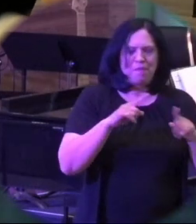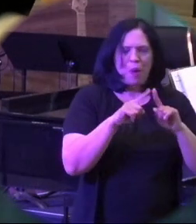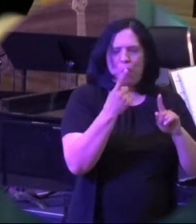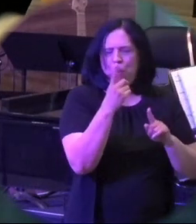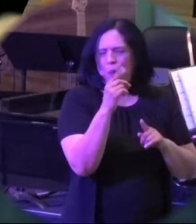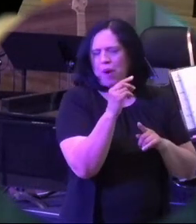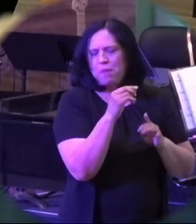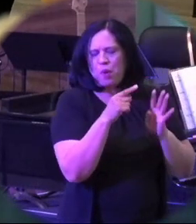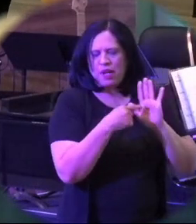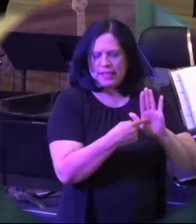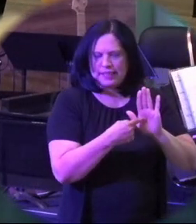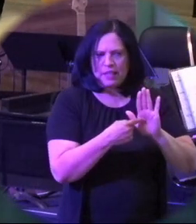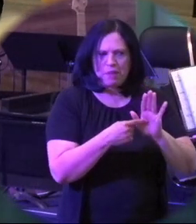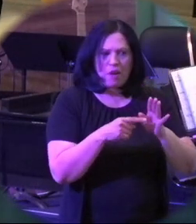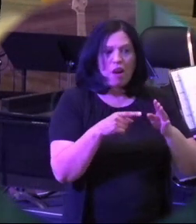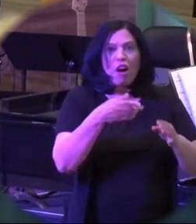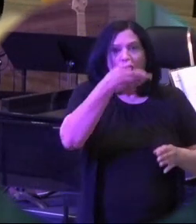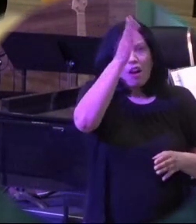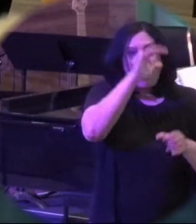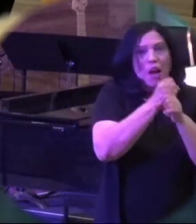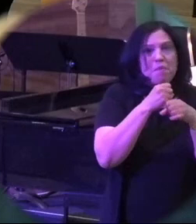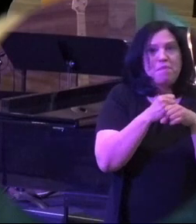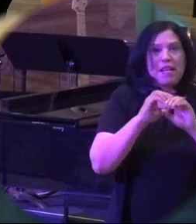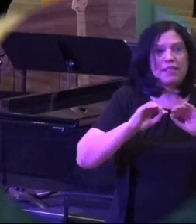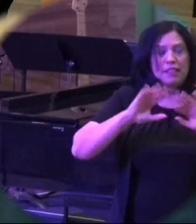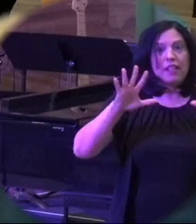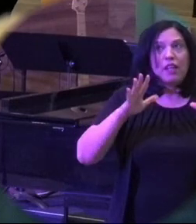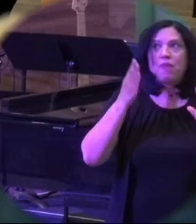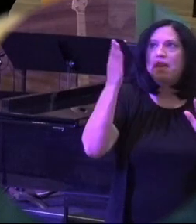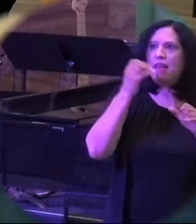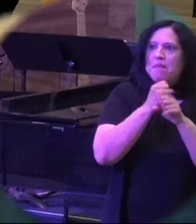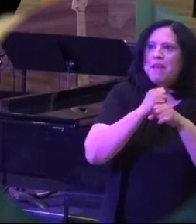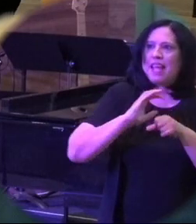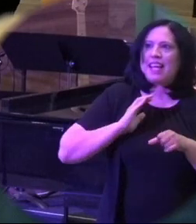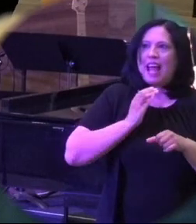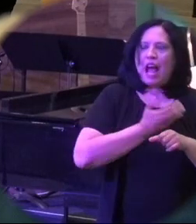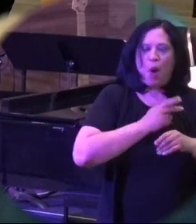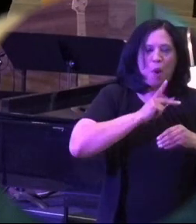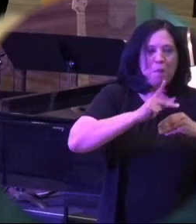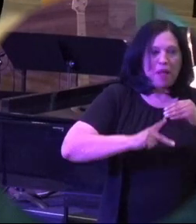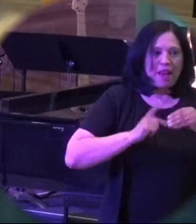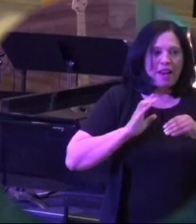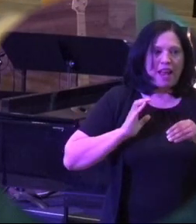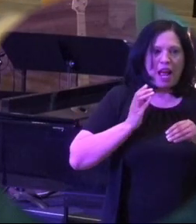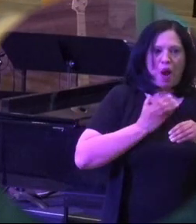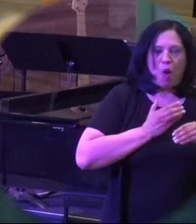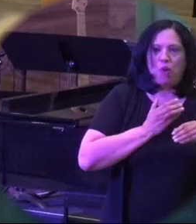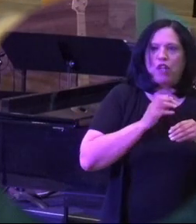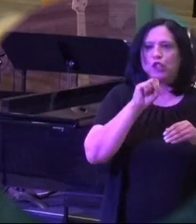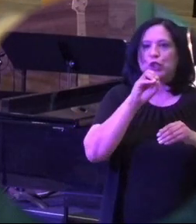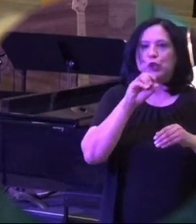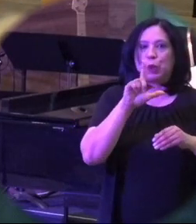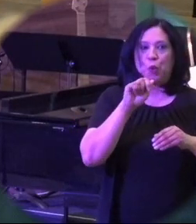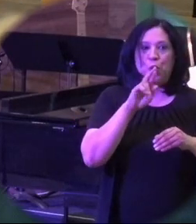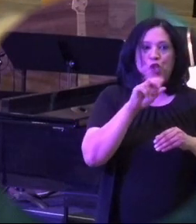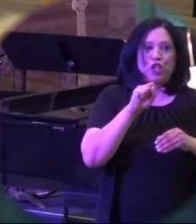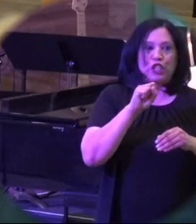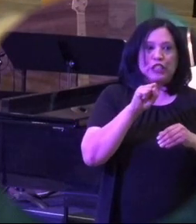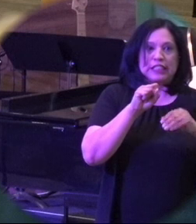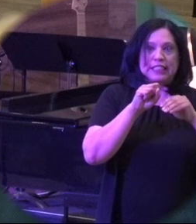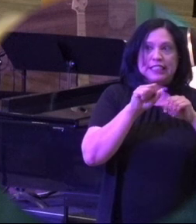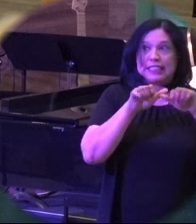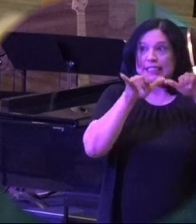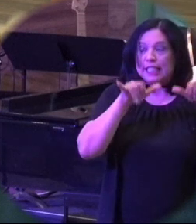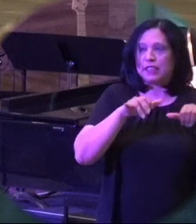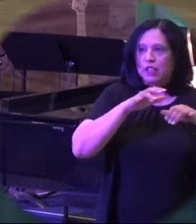world. God has made it very clear that he created our planet, our solar system, our galaxy, and our universe.